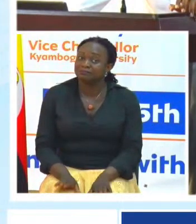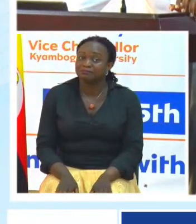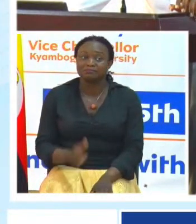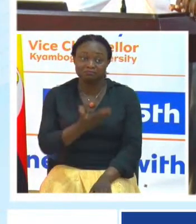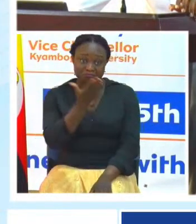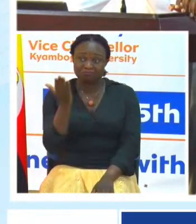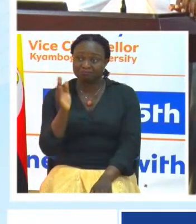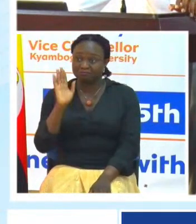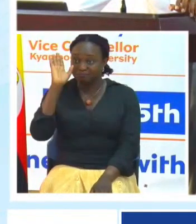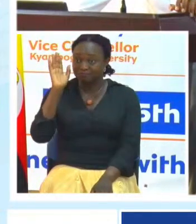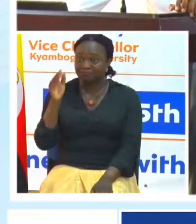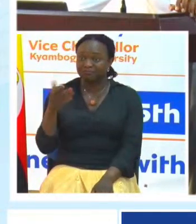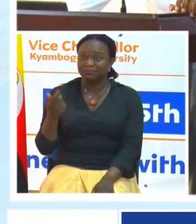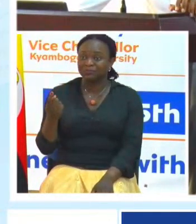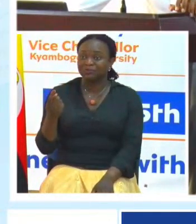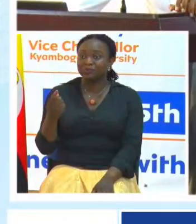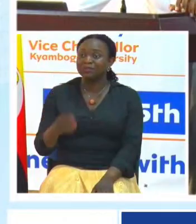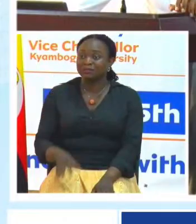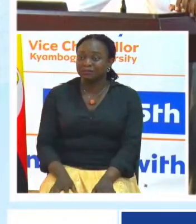Anyone?